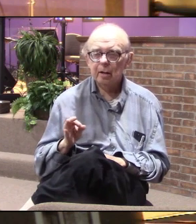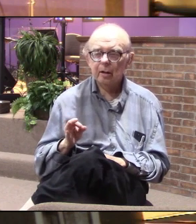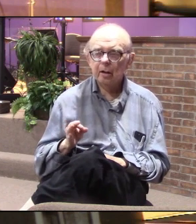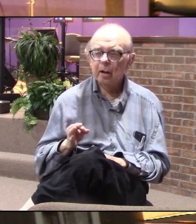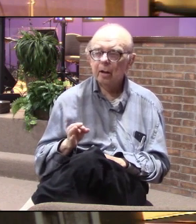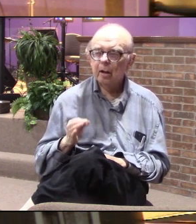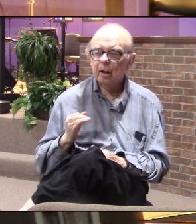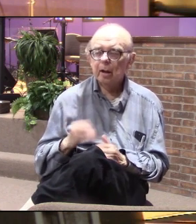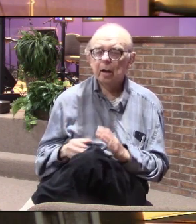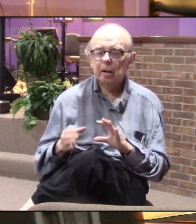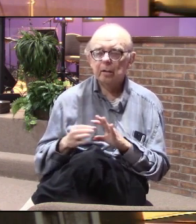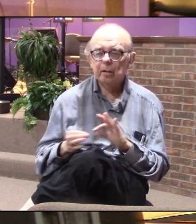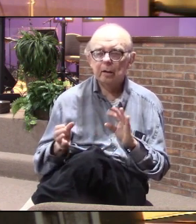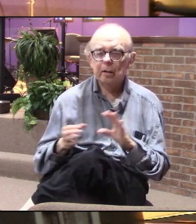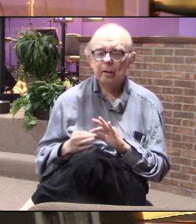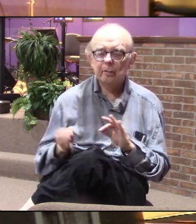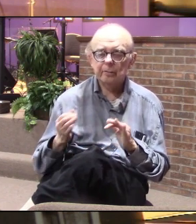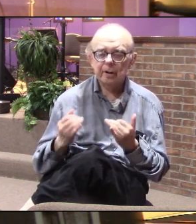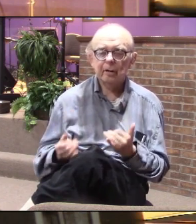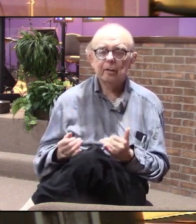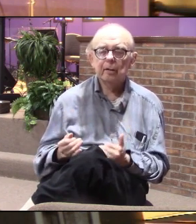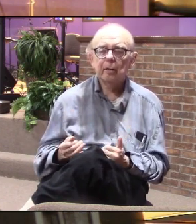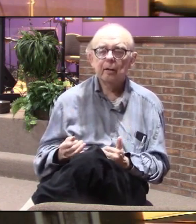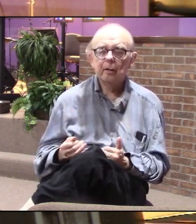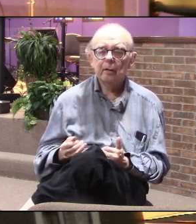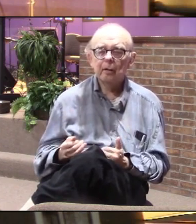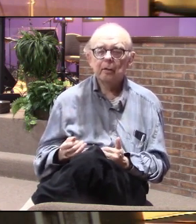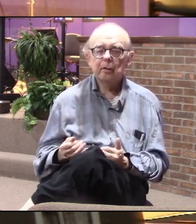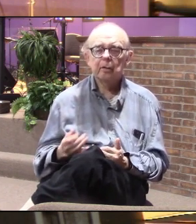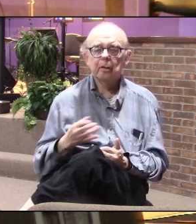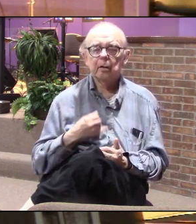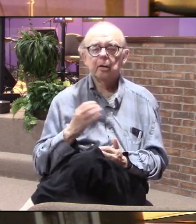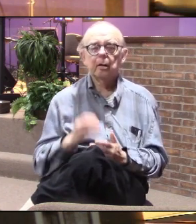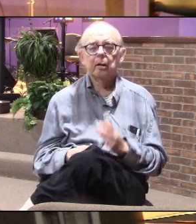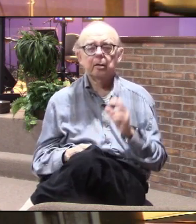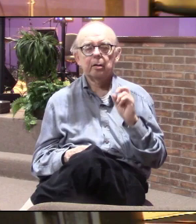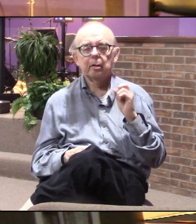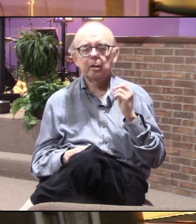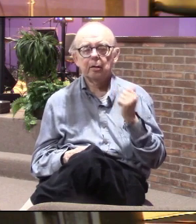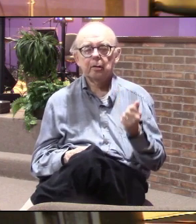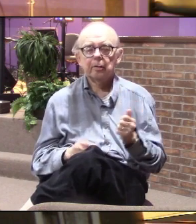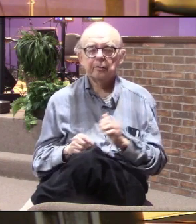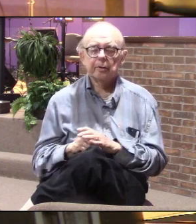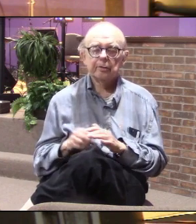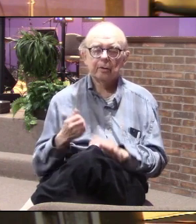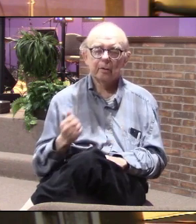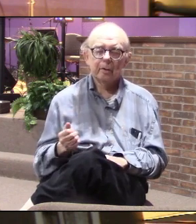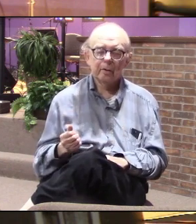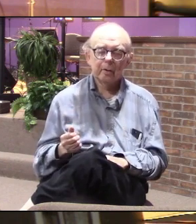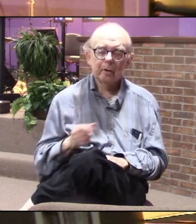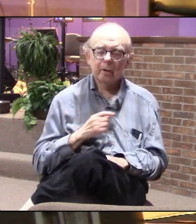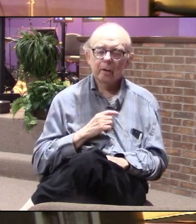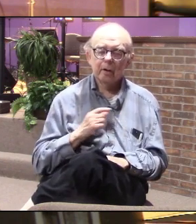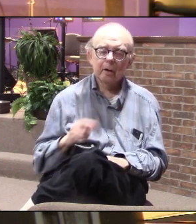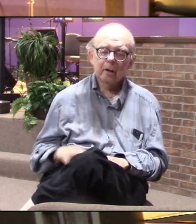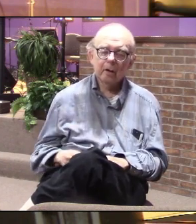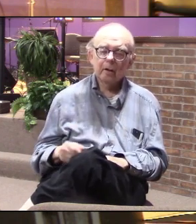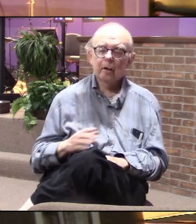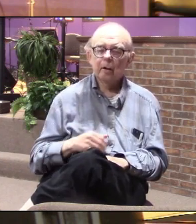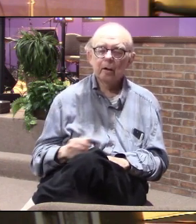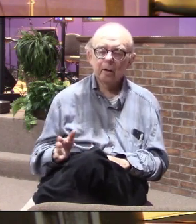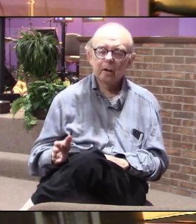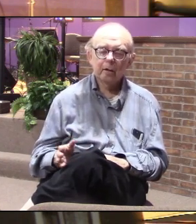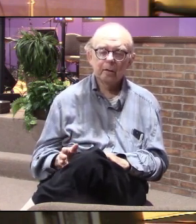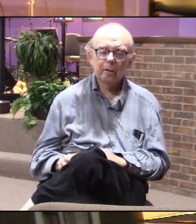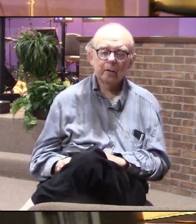here's the end of this story for right now. So in Jonah chapter 10, verse number 10, so the Lord ordered the great fish to